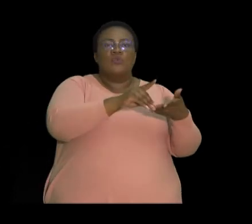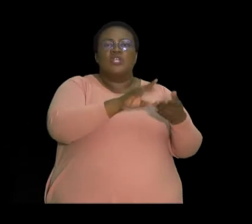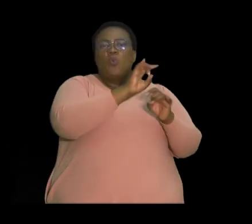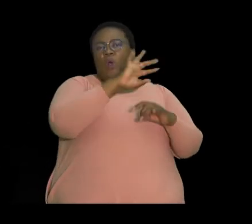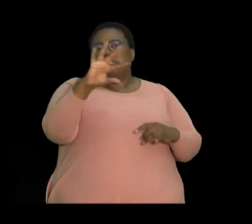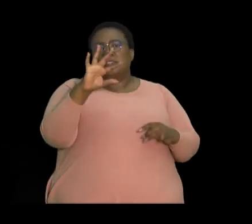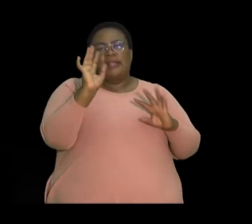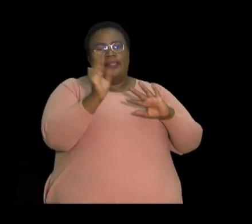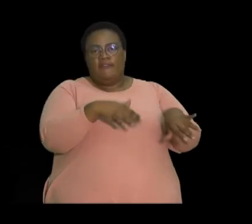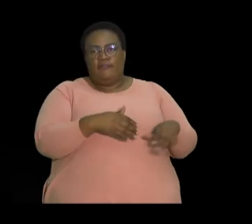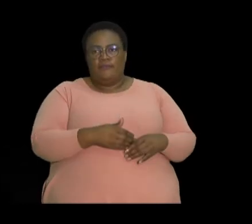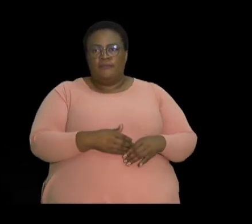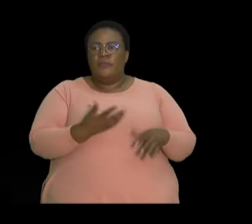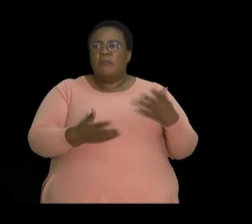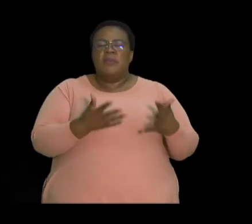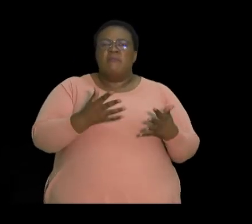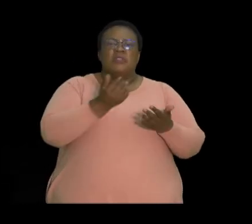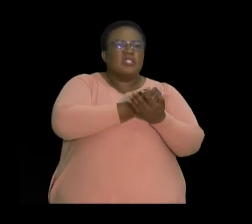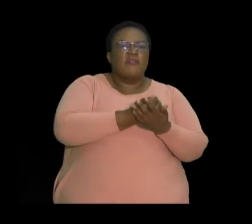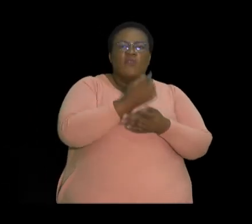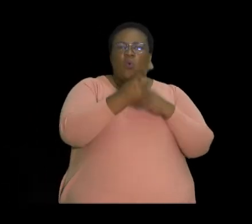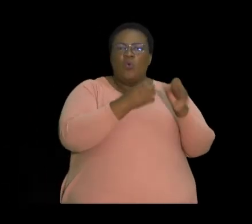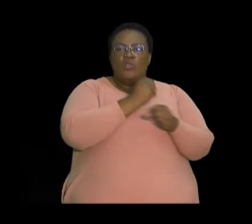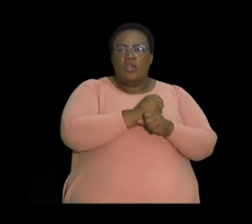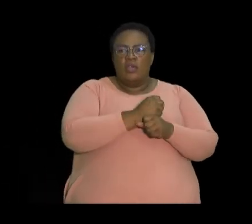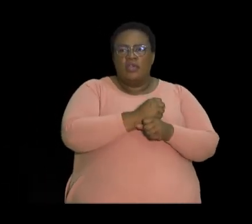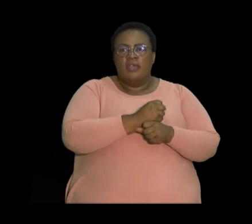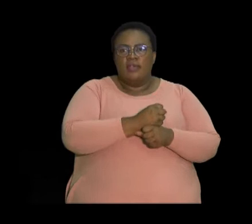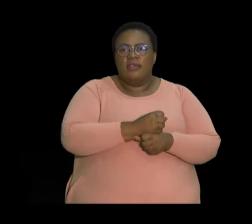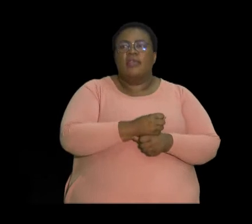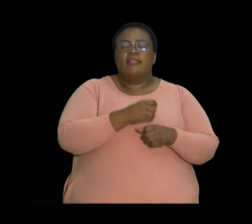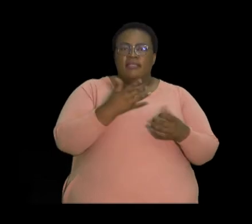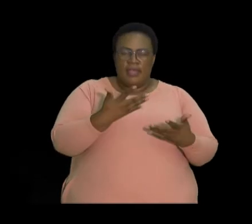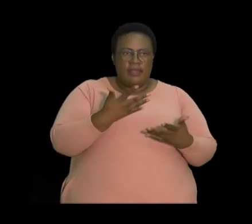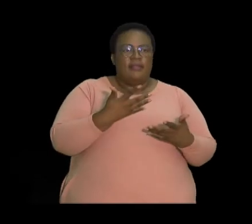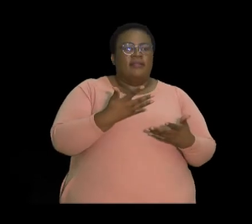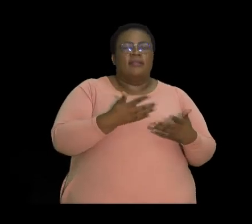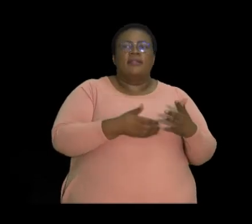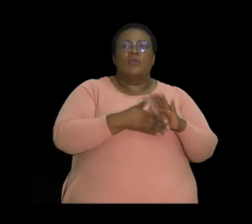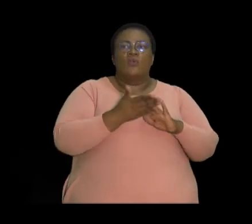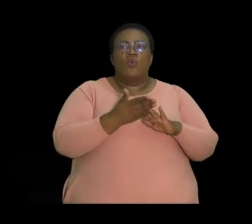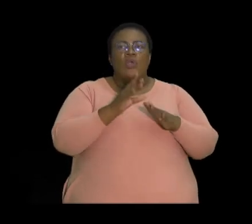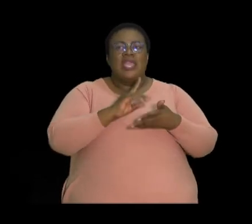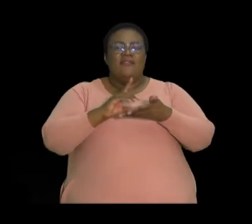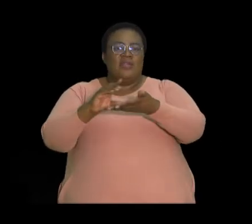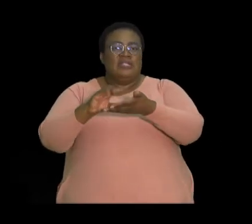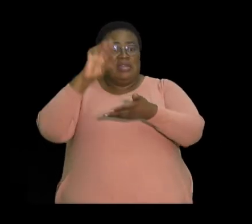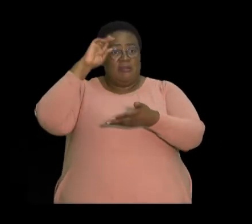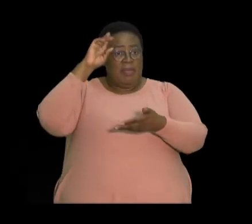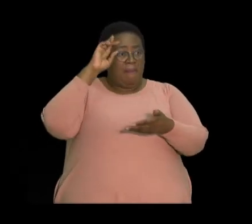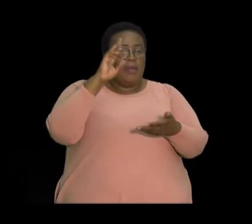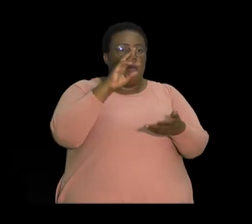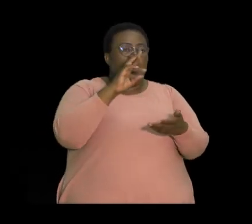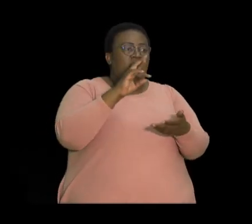like that. So it might be they saved up for a year and then decided to go and invest. Because remember, there's a difference between